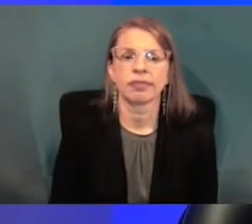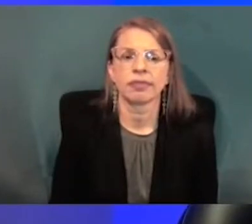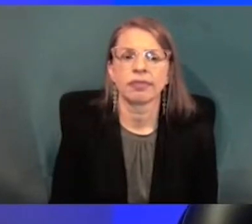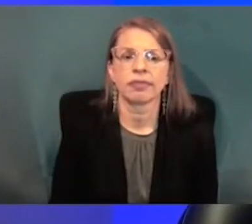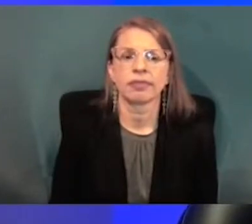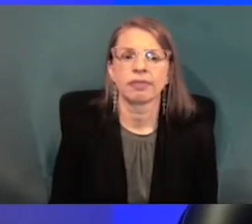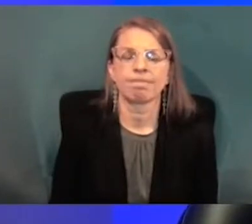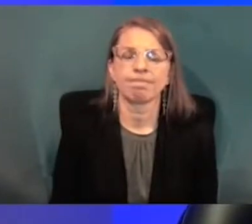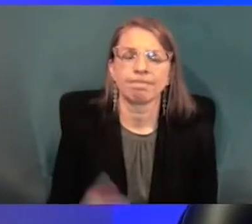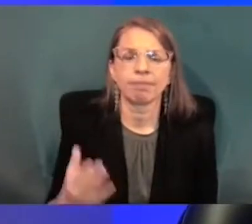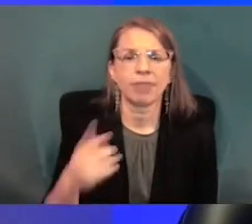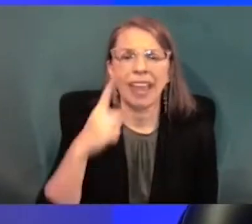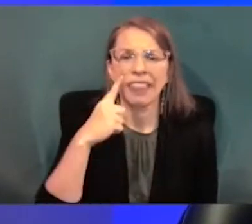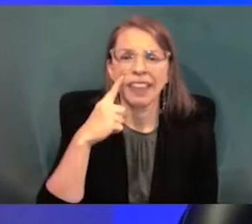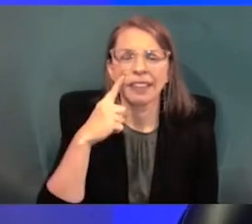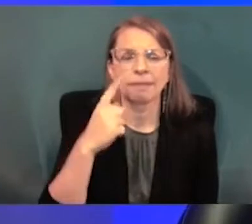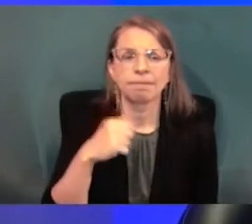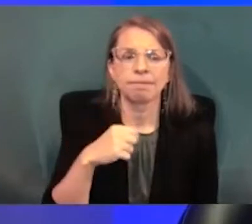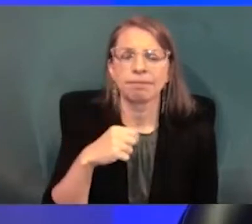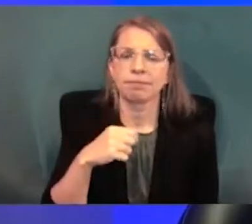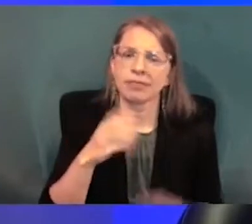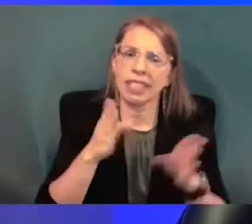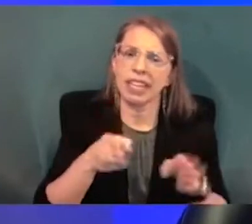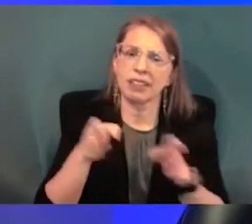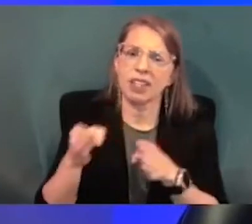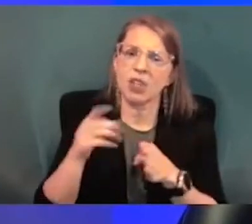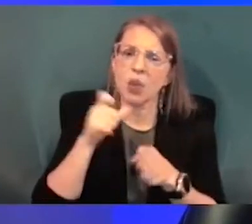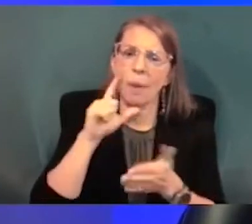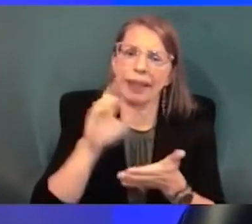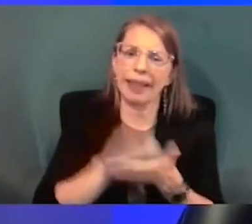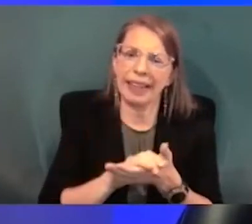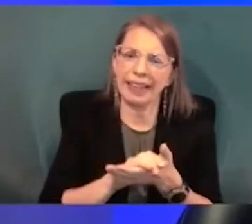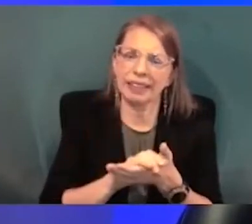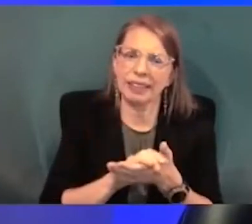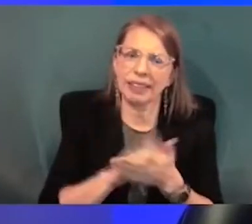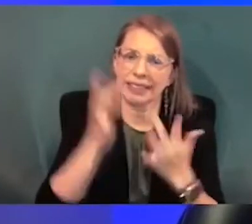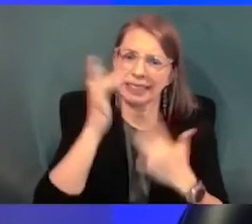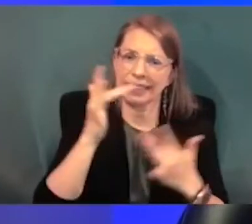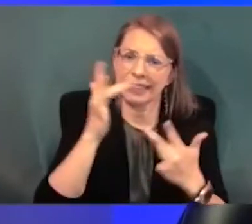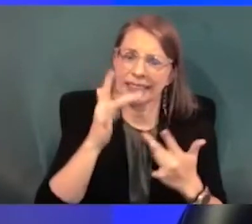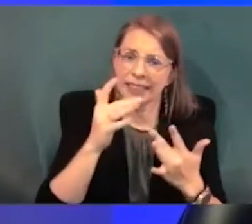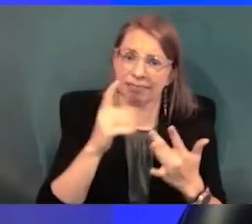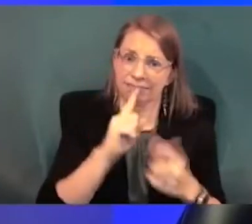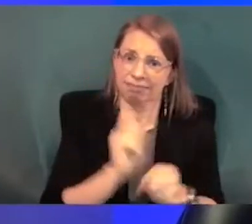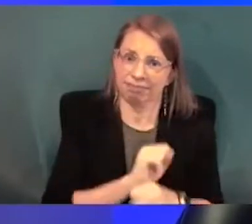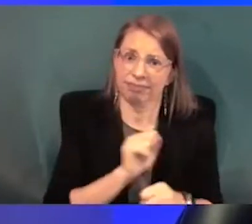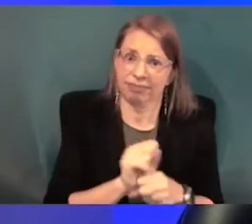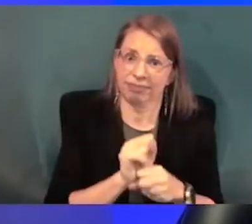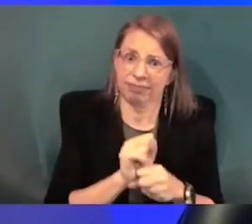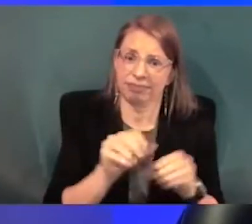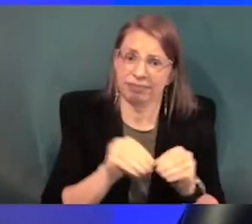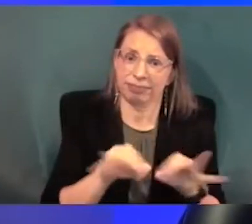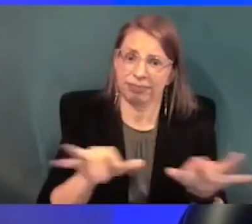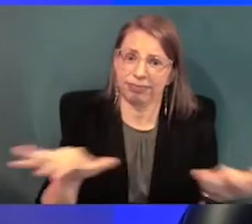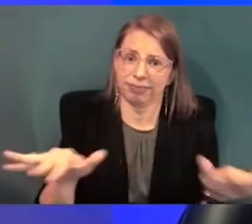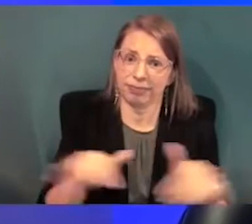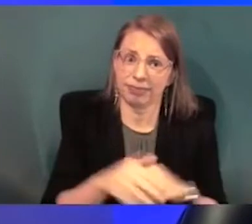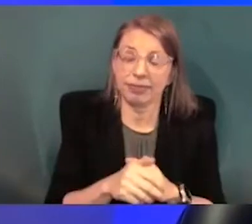still there's individuals that don't believe that the disease exists. I can say that it